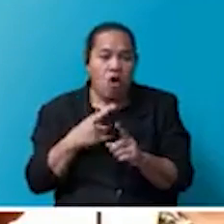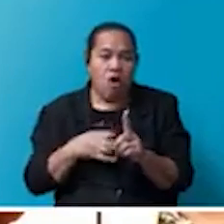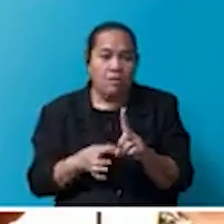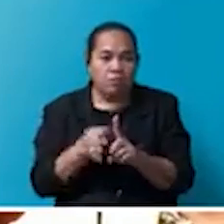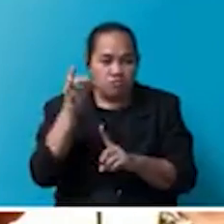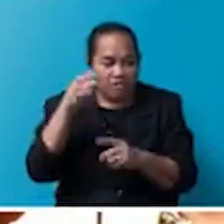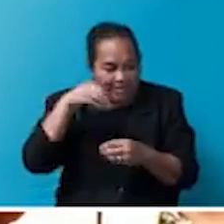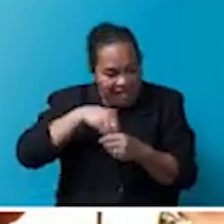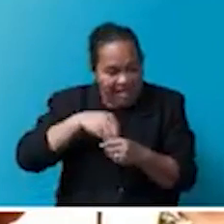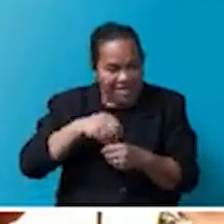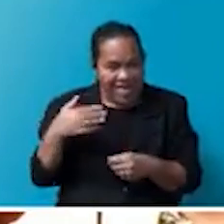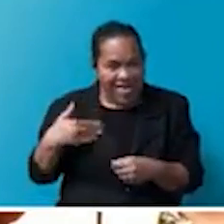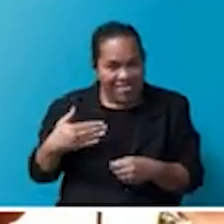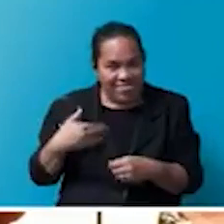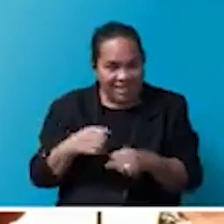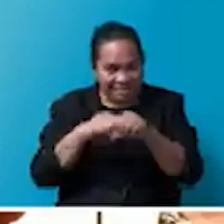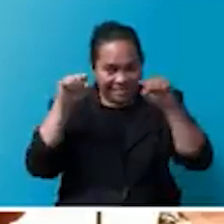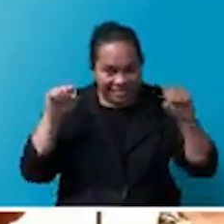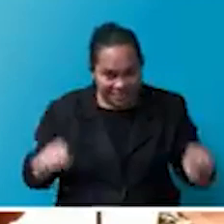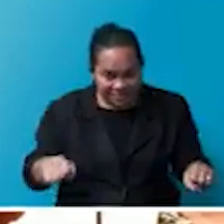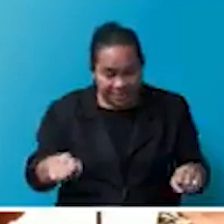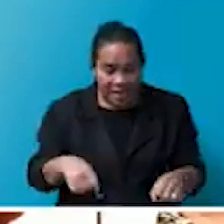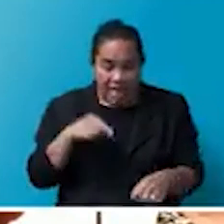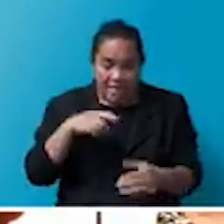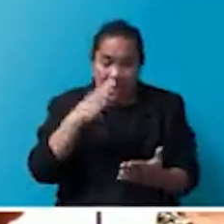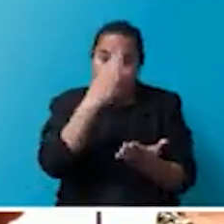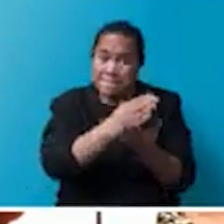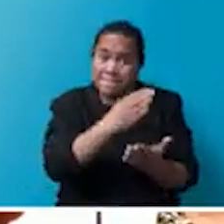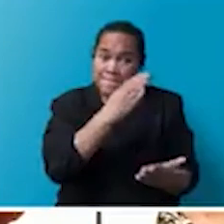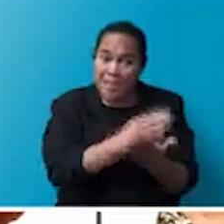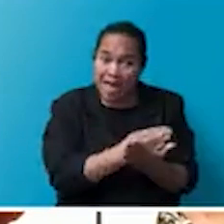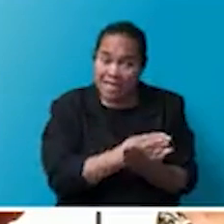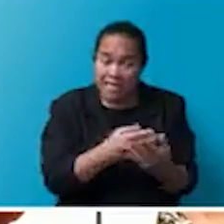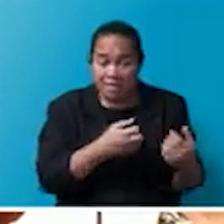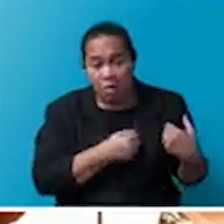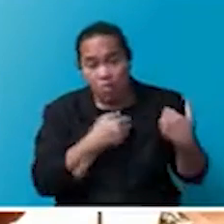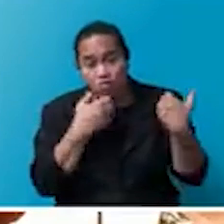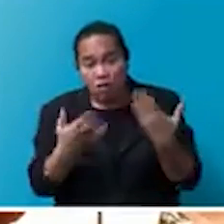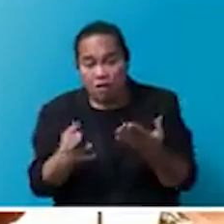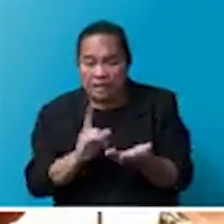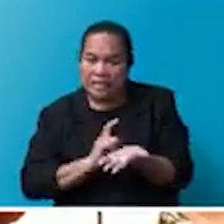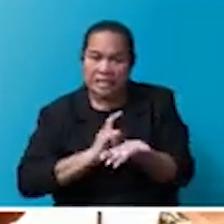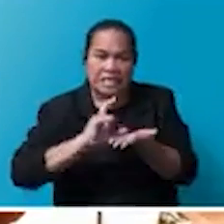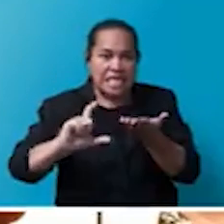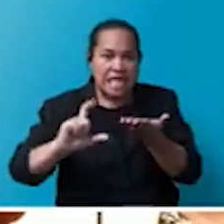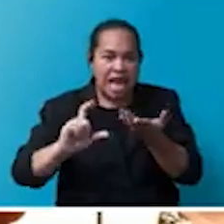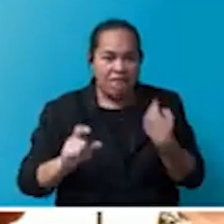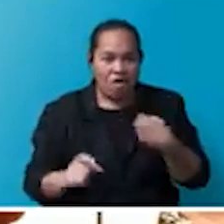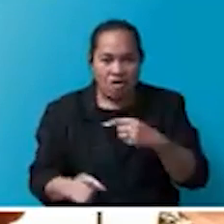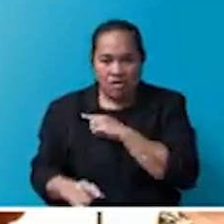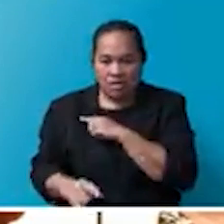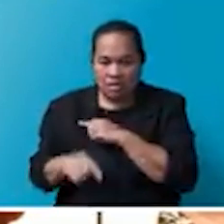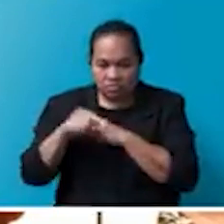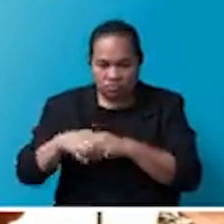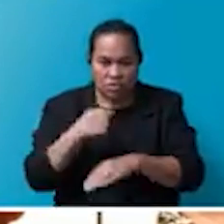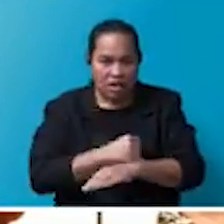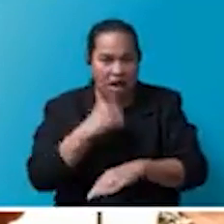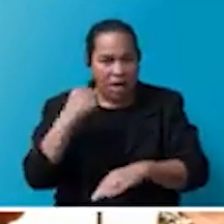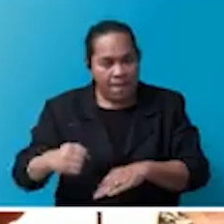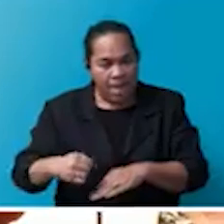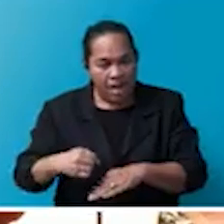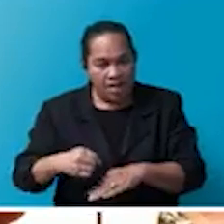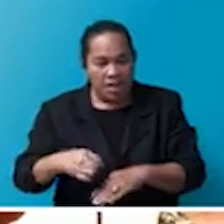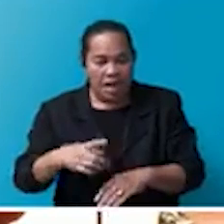Fiji. Honourable Speaker, sir, this budget is providing a clear pathway and direction on government's intent